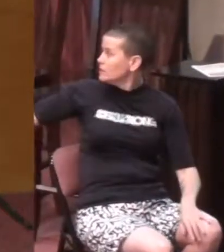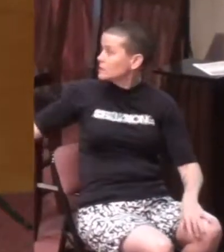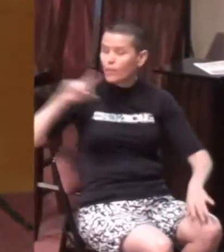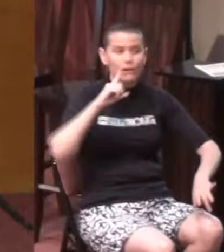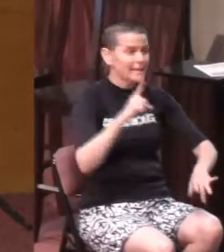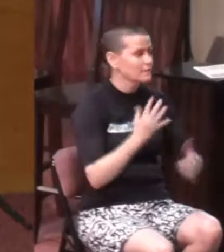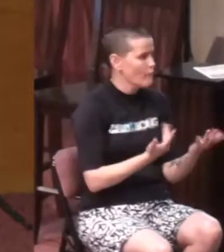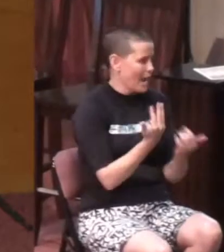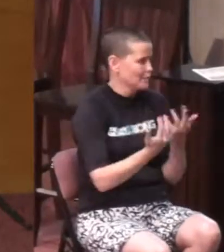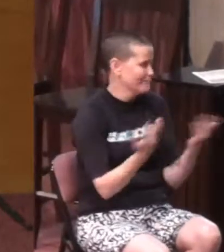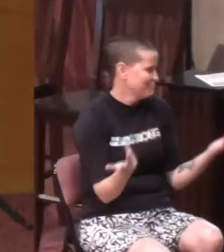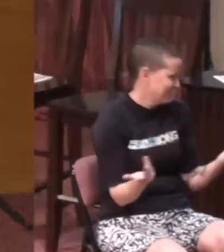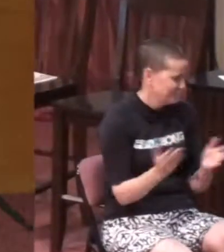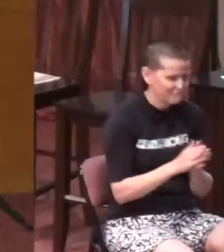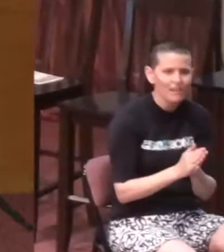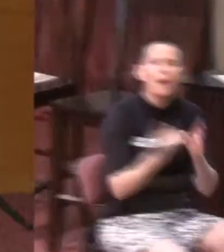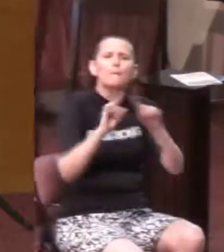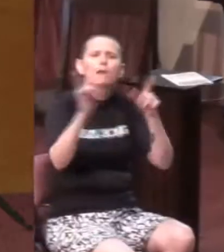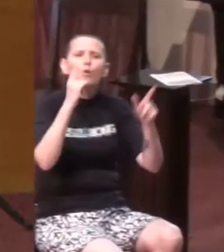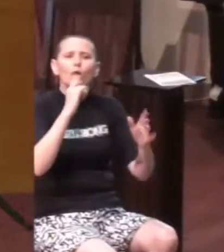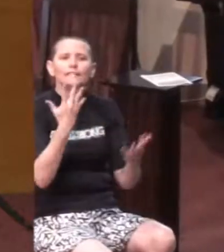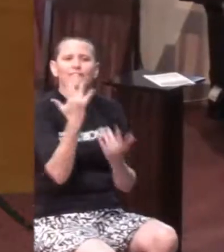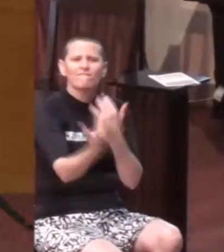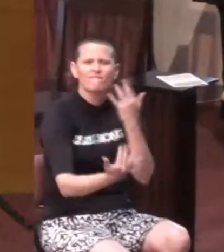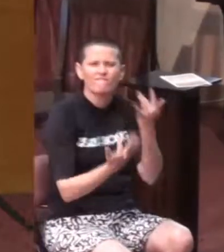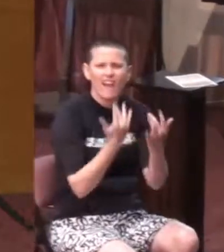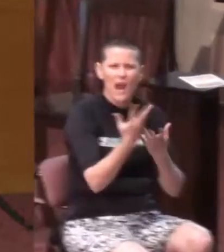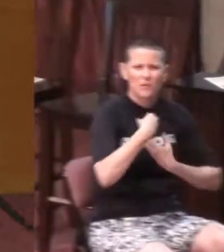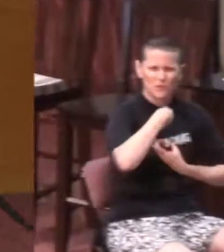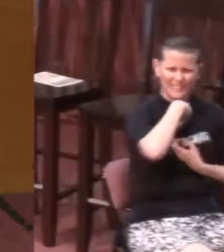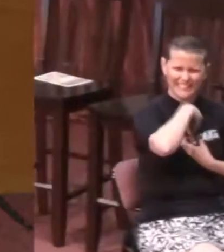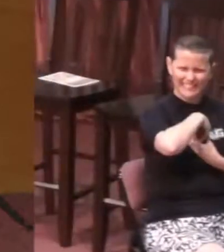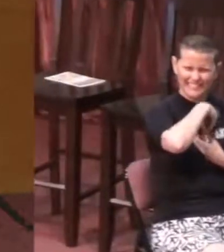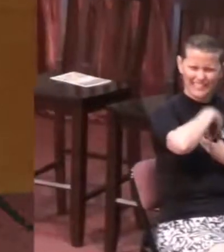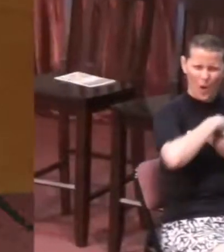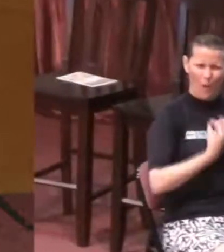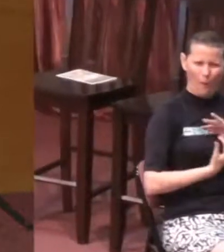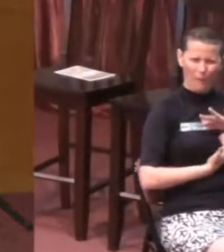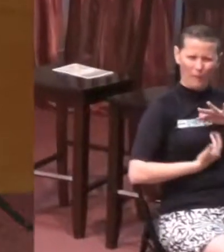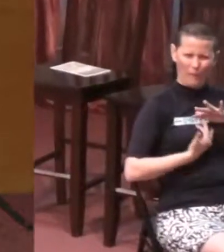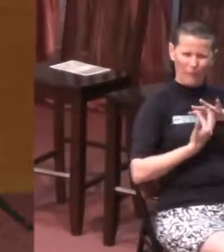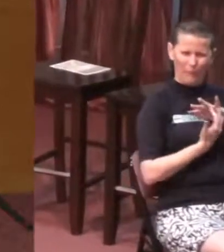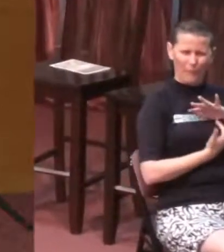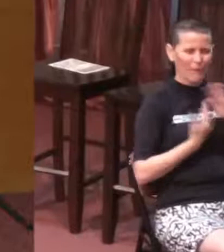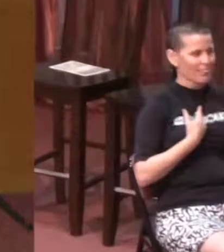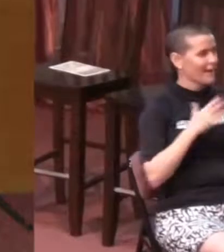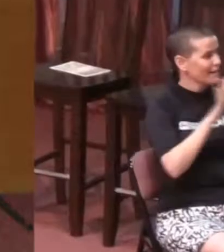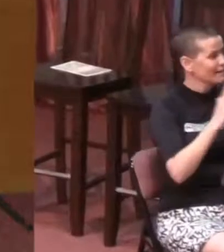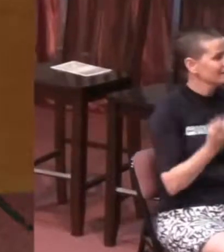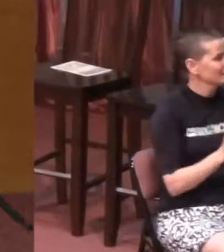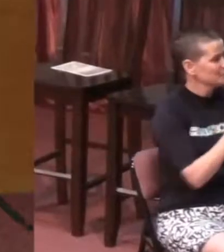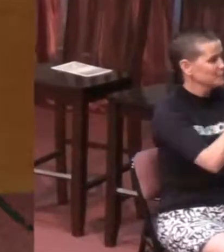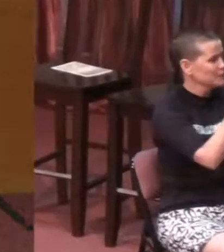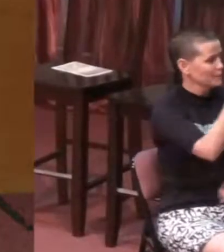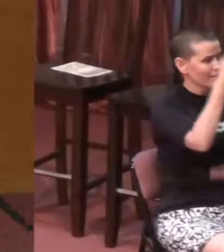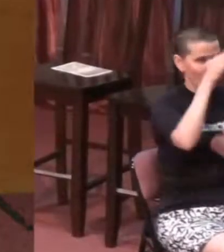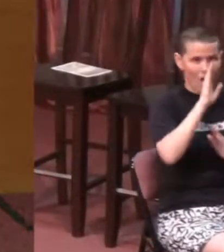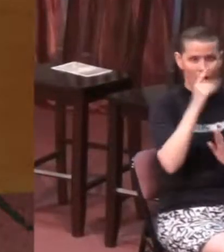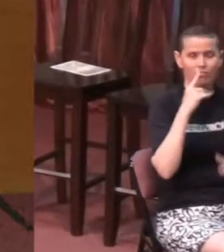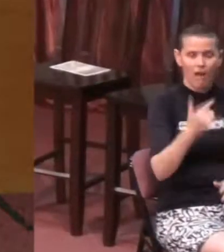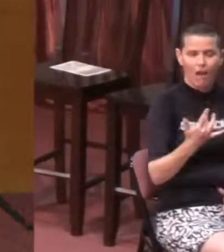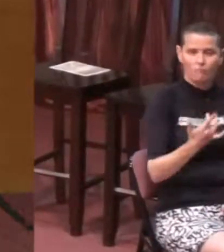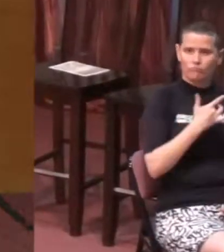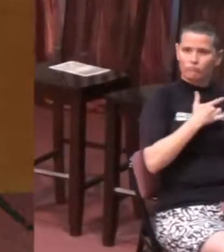fire. But what's really on fire is what's inside of us. It's that Spirit of the living God that sets us free, that's in